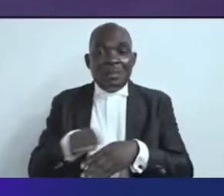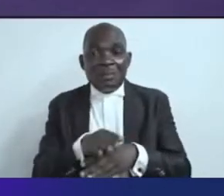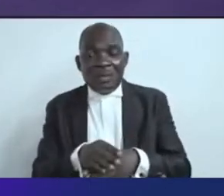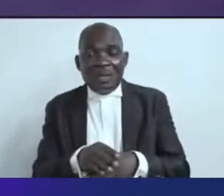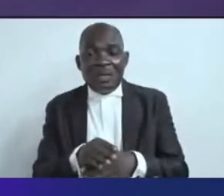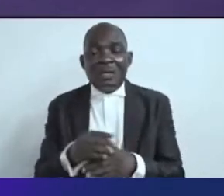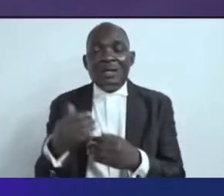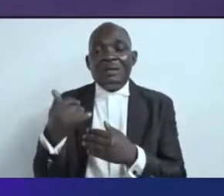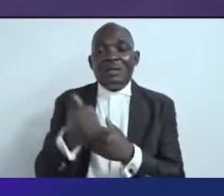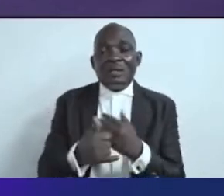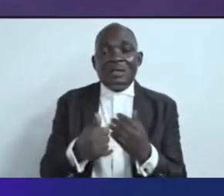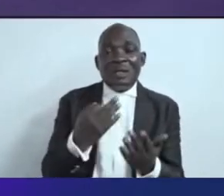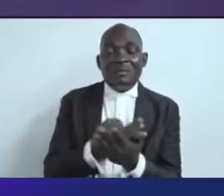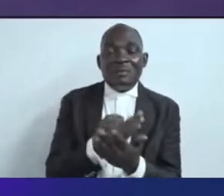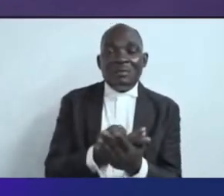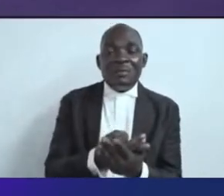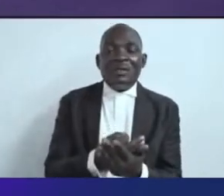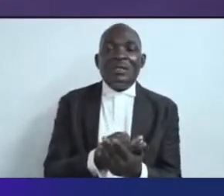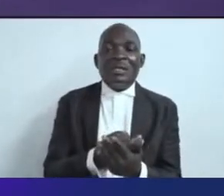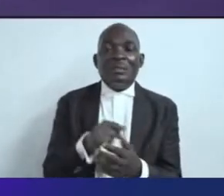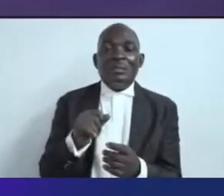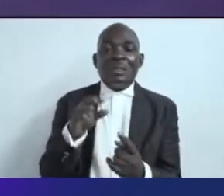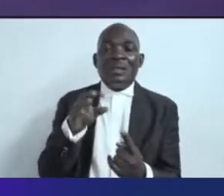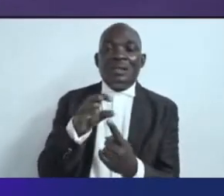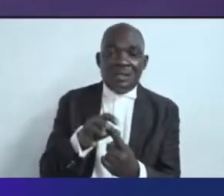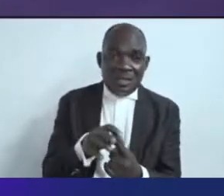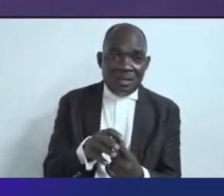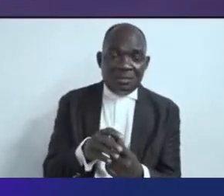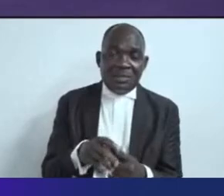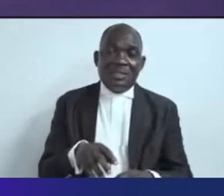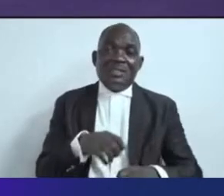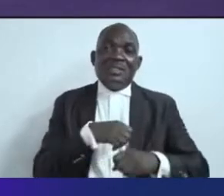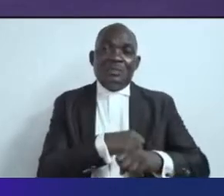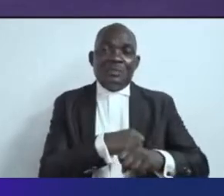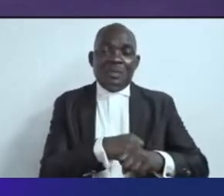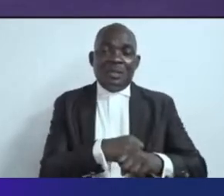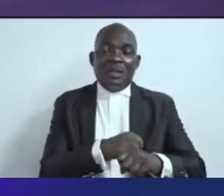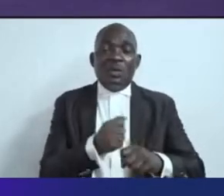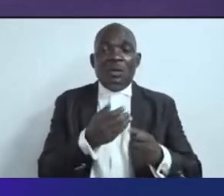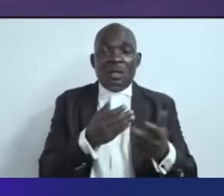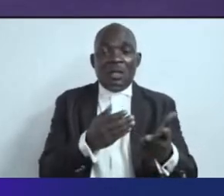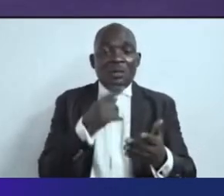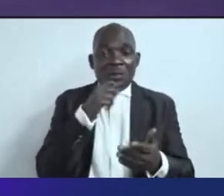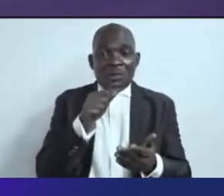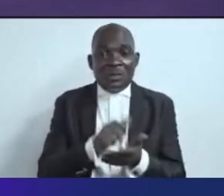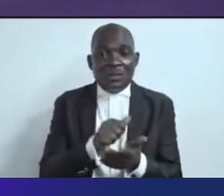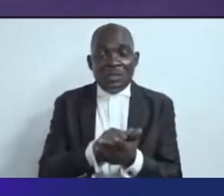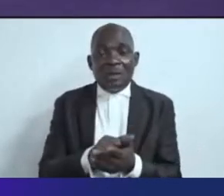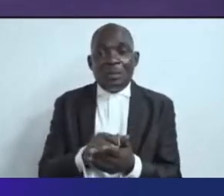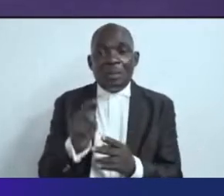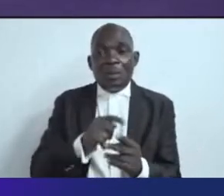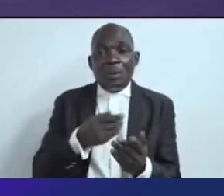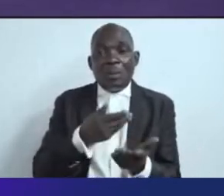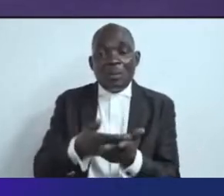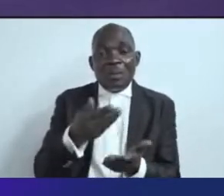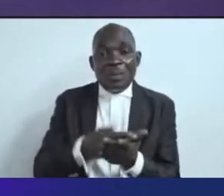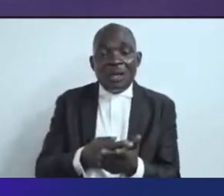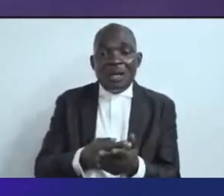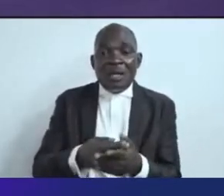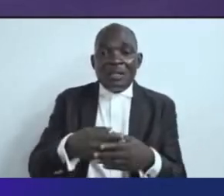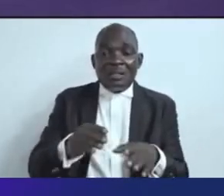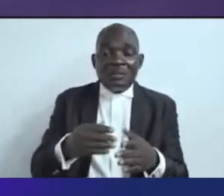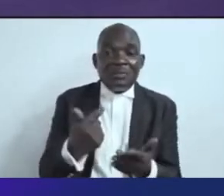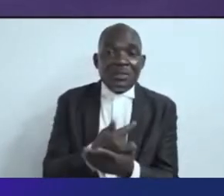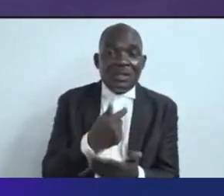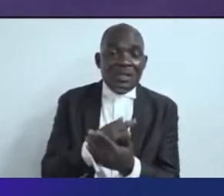laundering and countering the financing of terrorism safeguards are in place to ensure that the buying and selling of the